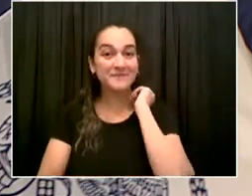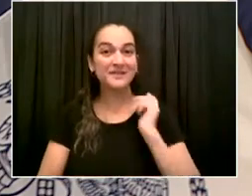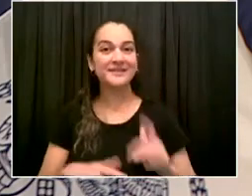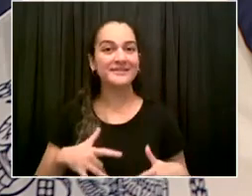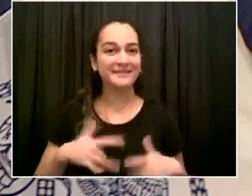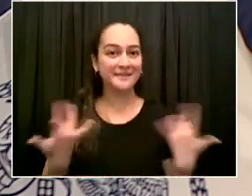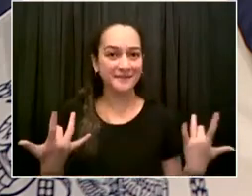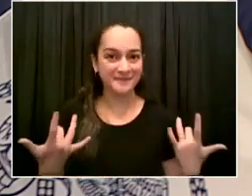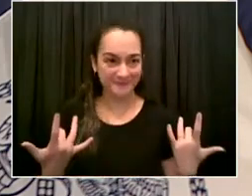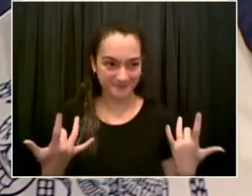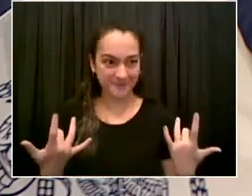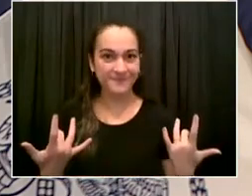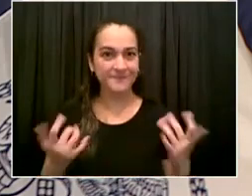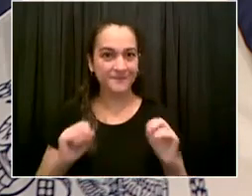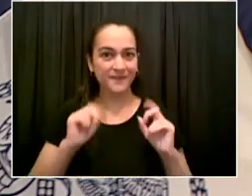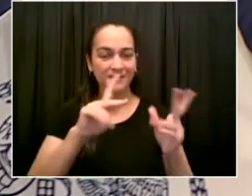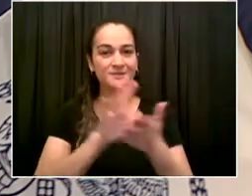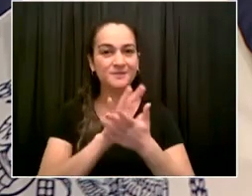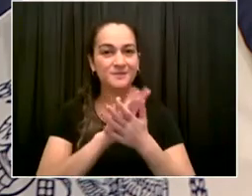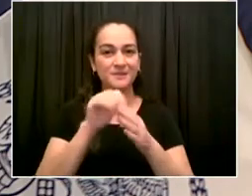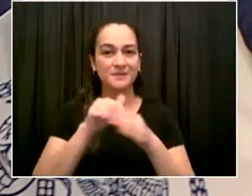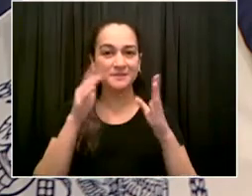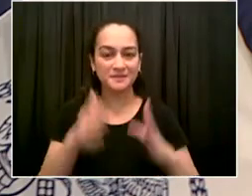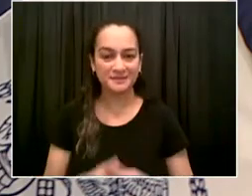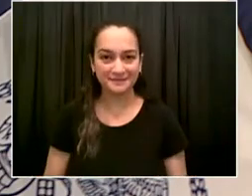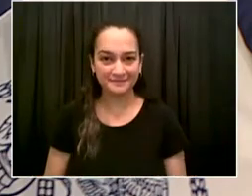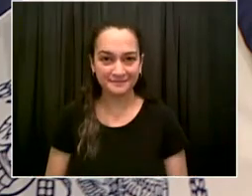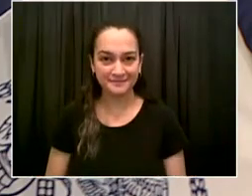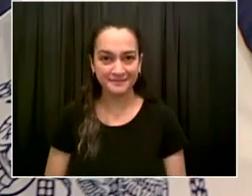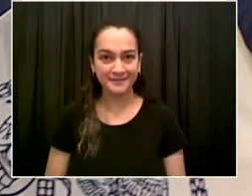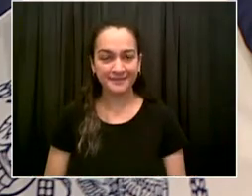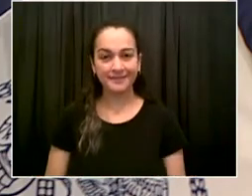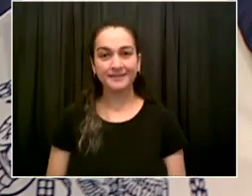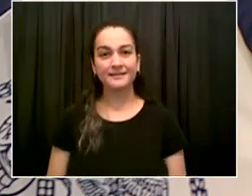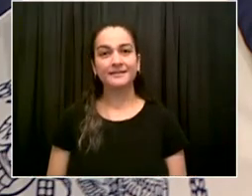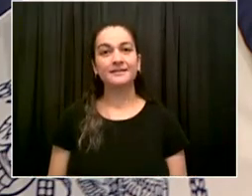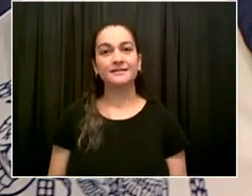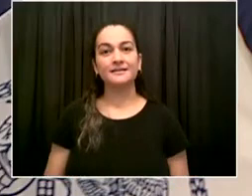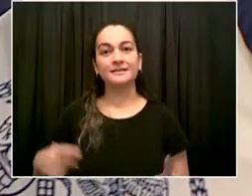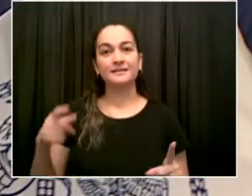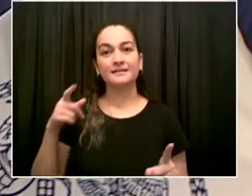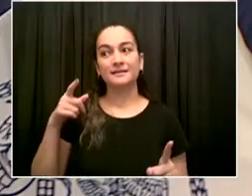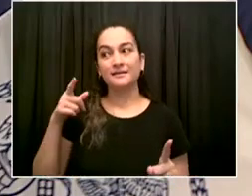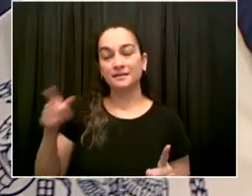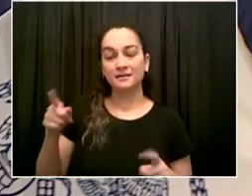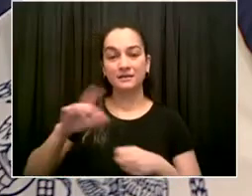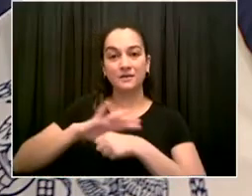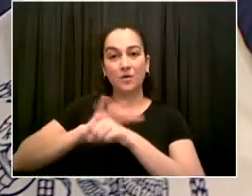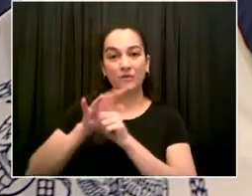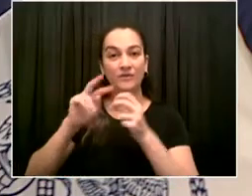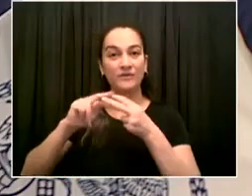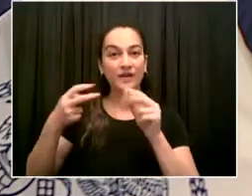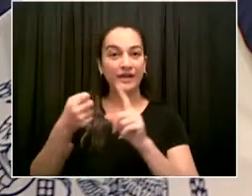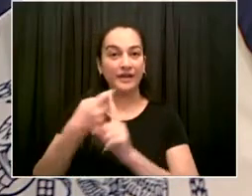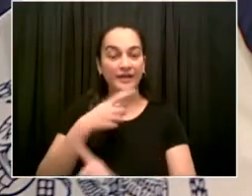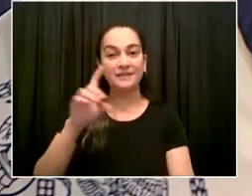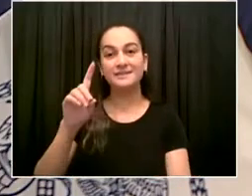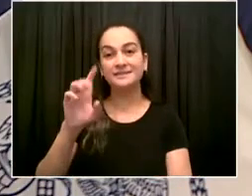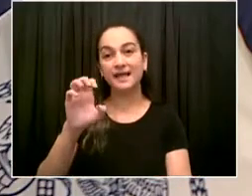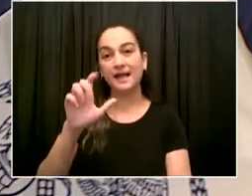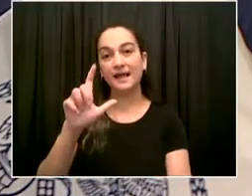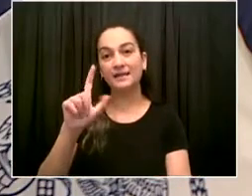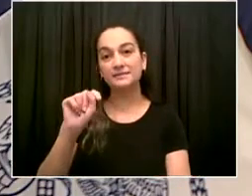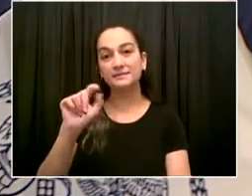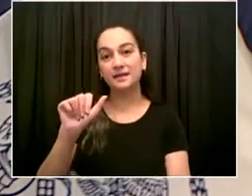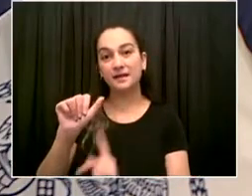biggest physical health challenge is to overcome COVID, to overcome the Delta variant. And that is why this moment is